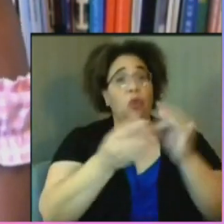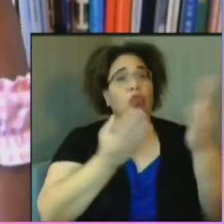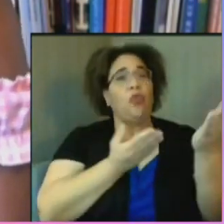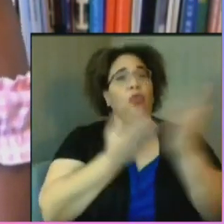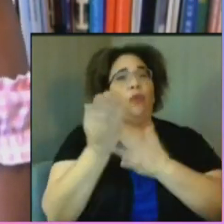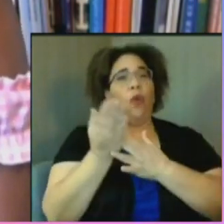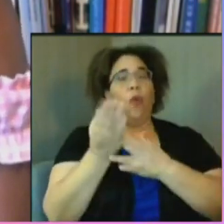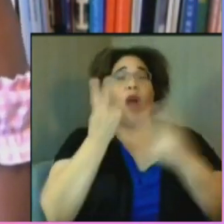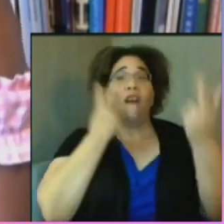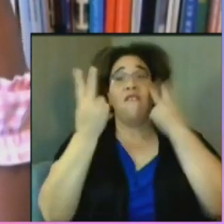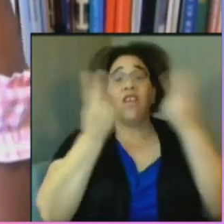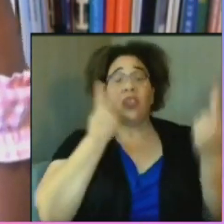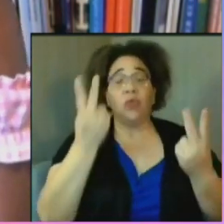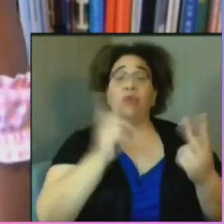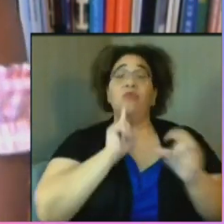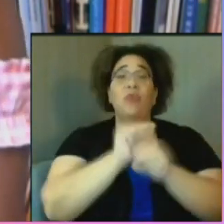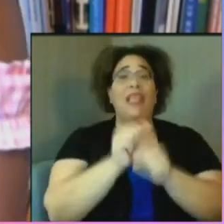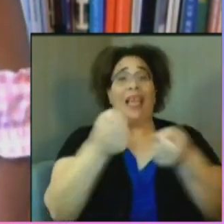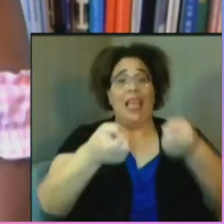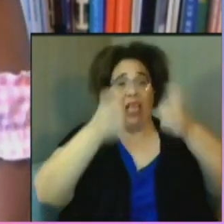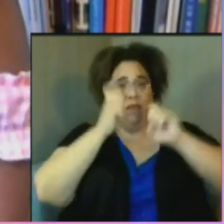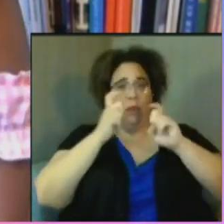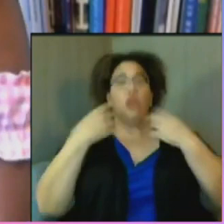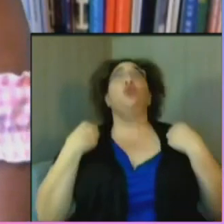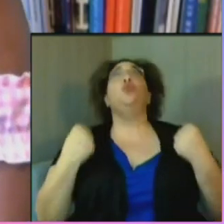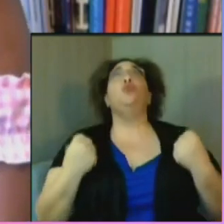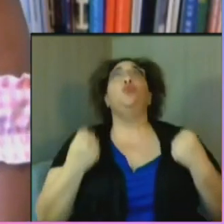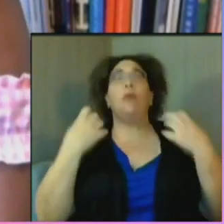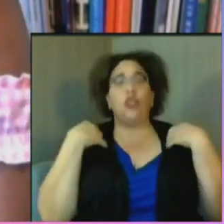strength. Mm-hmm. I have to continue to